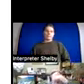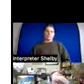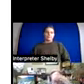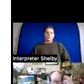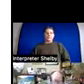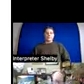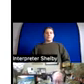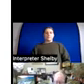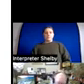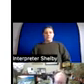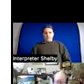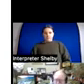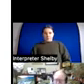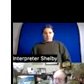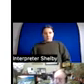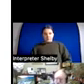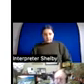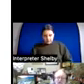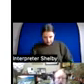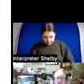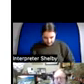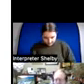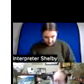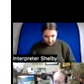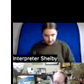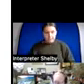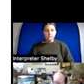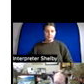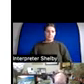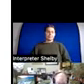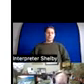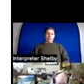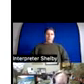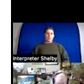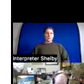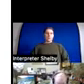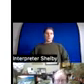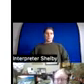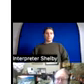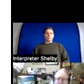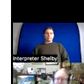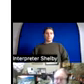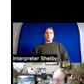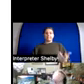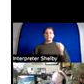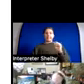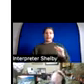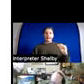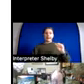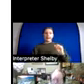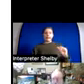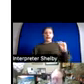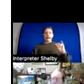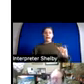so when we're looking at these applications uh as practitioners and as